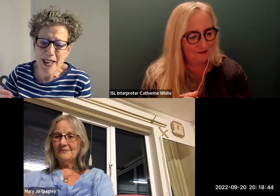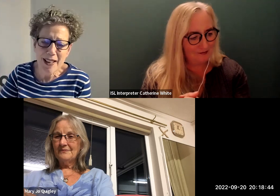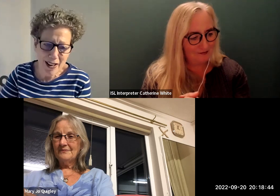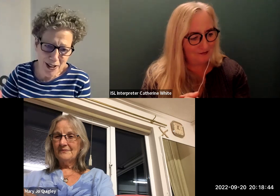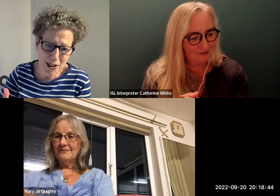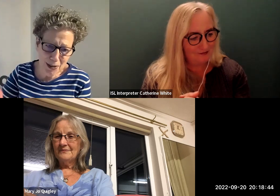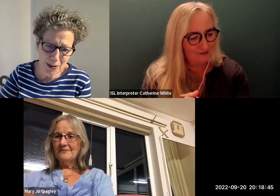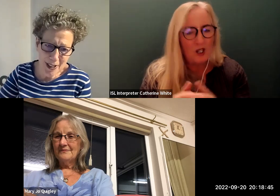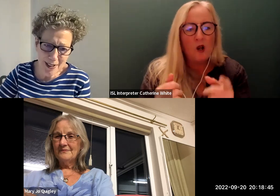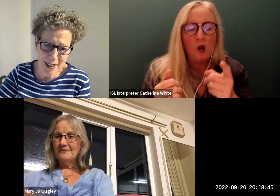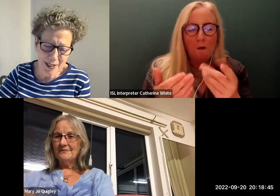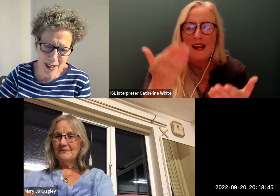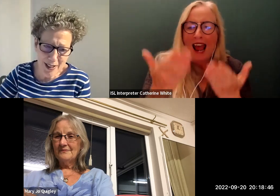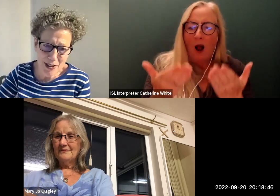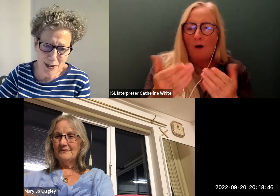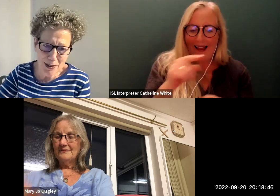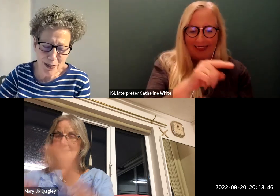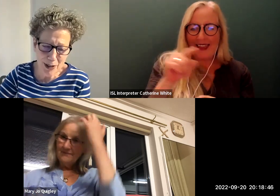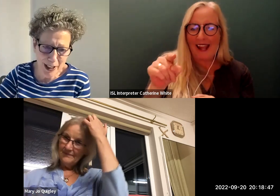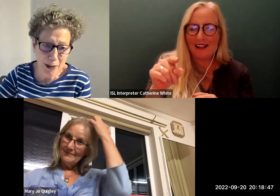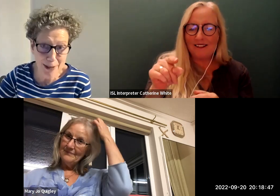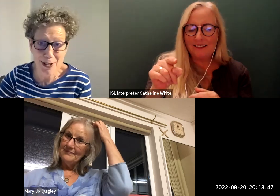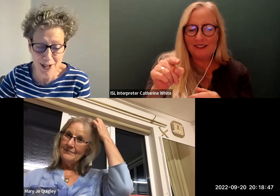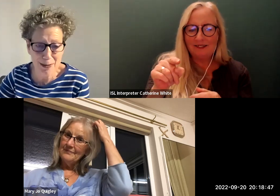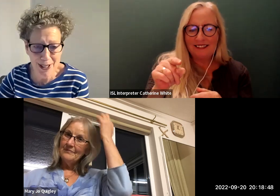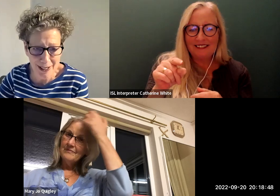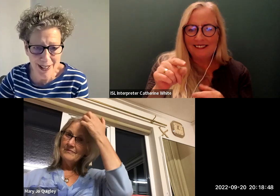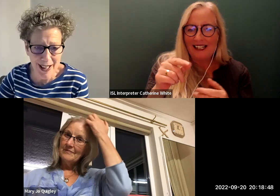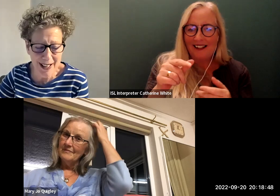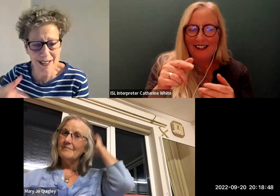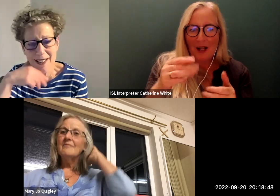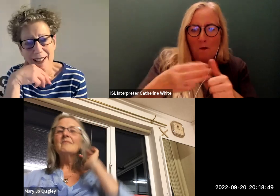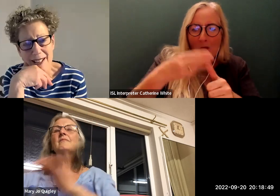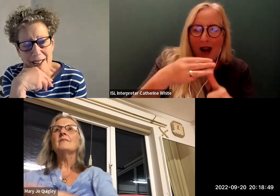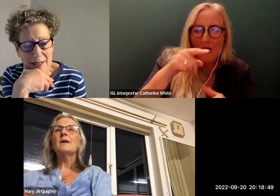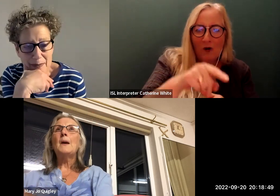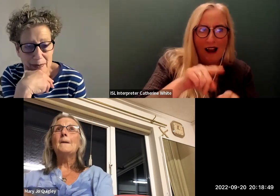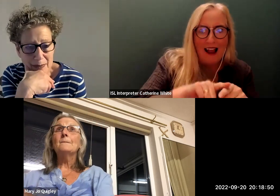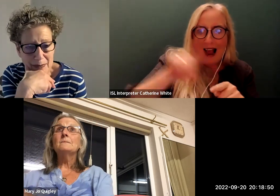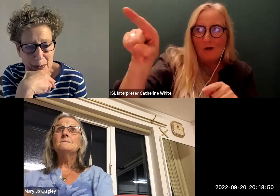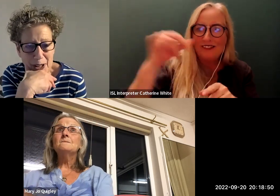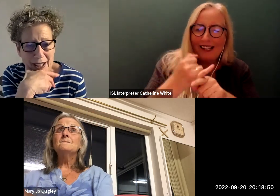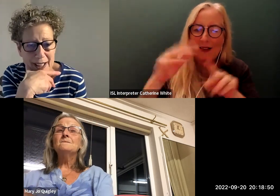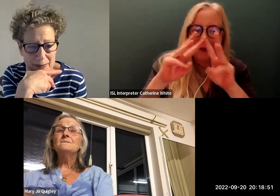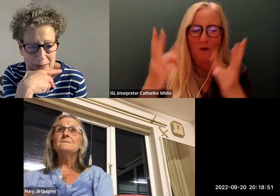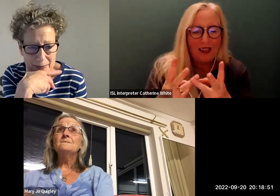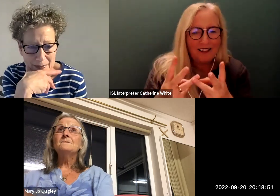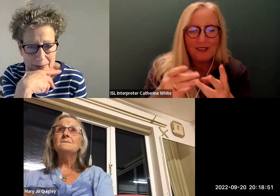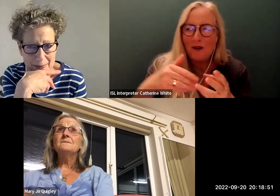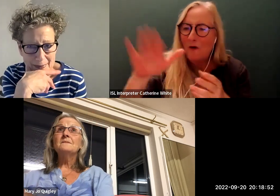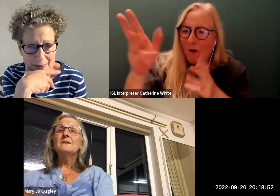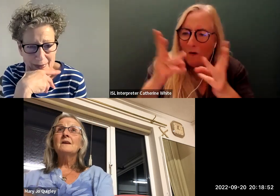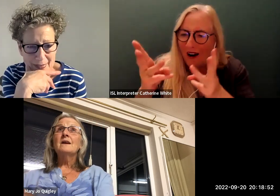How did they guide you into, if you like, going out into the world and working?